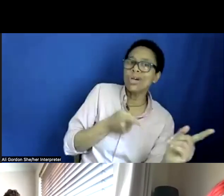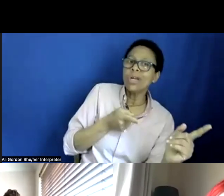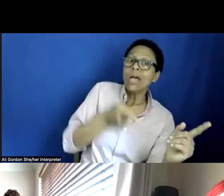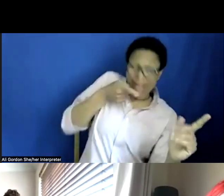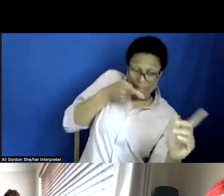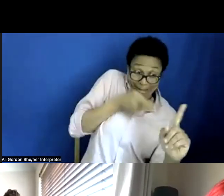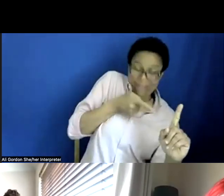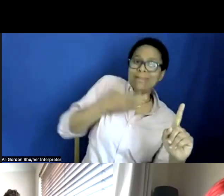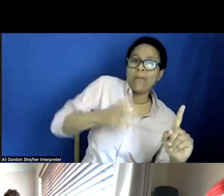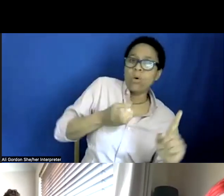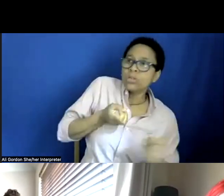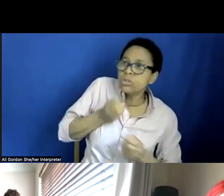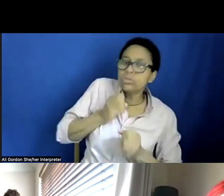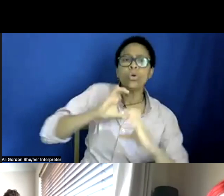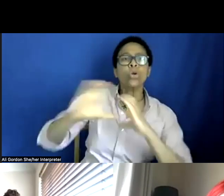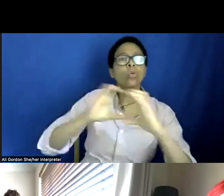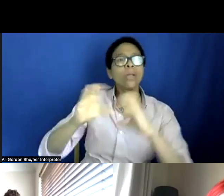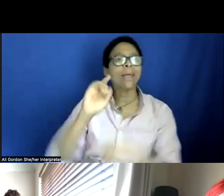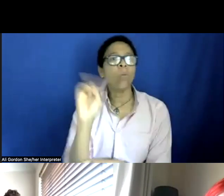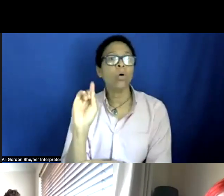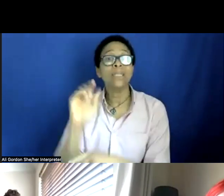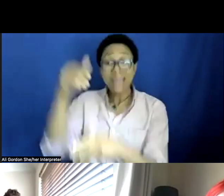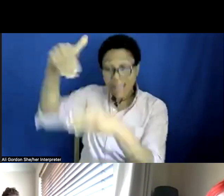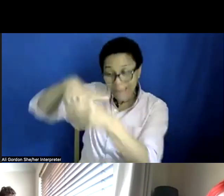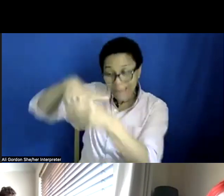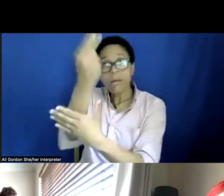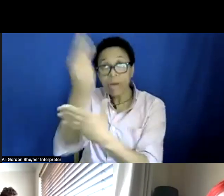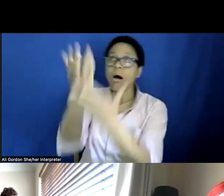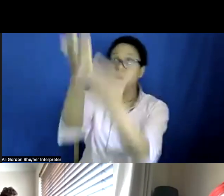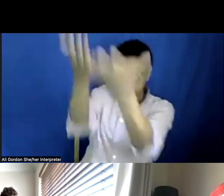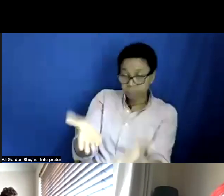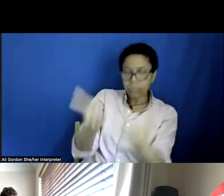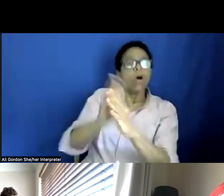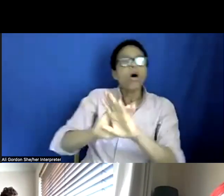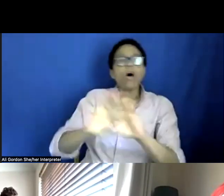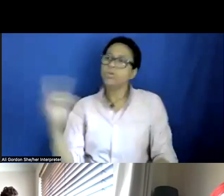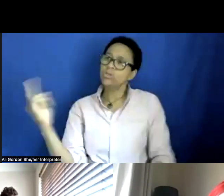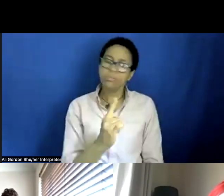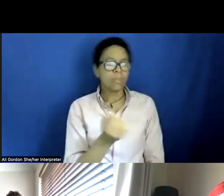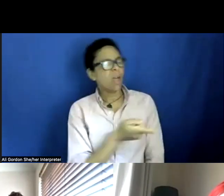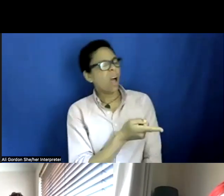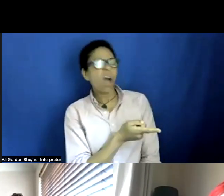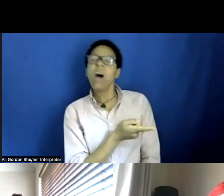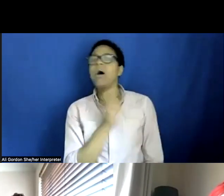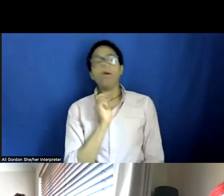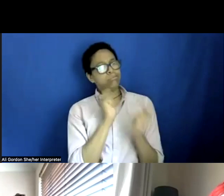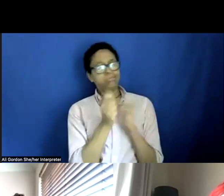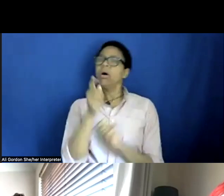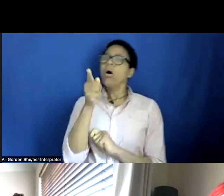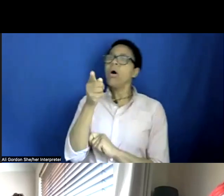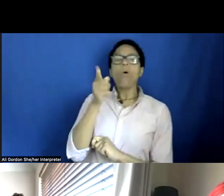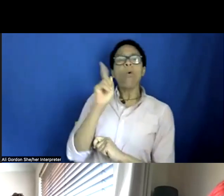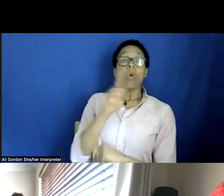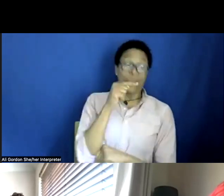to get across within that artwork, instead of just coming along and trying to alter what they were